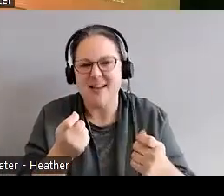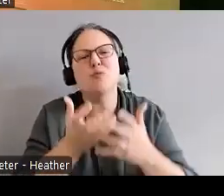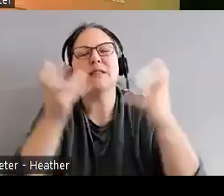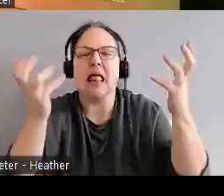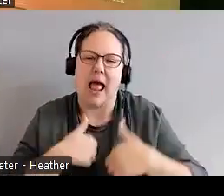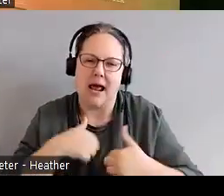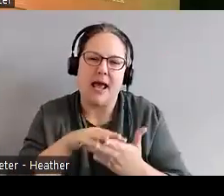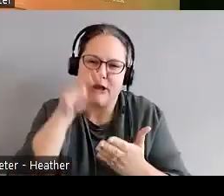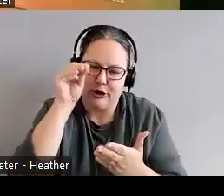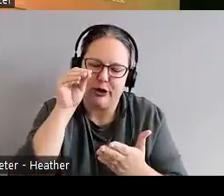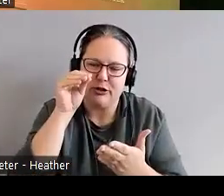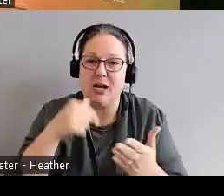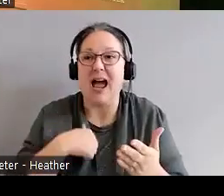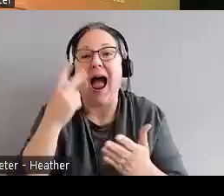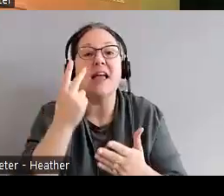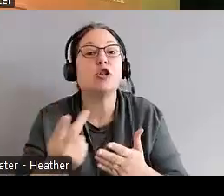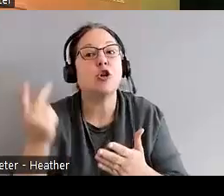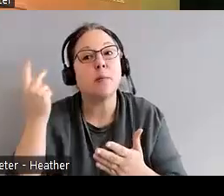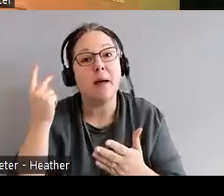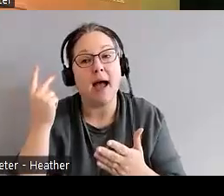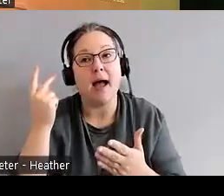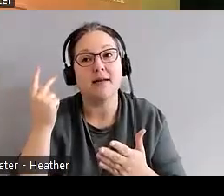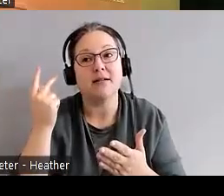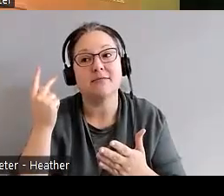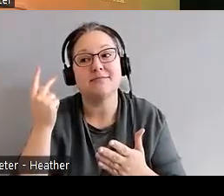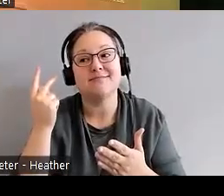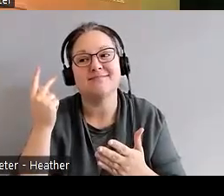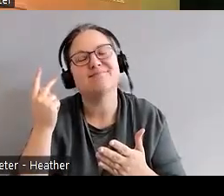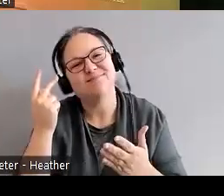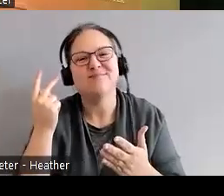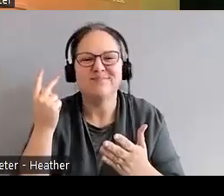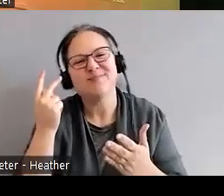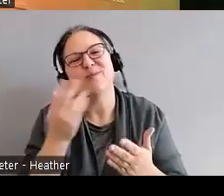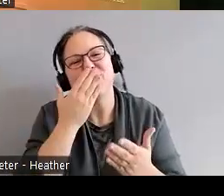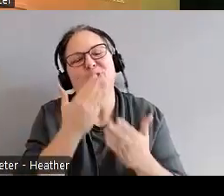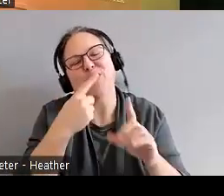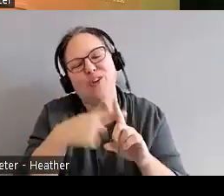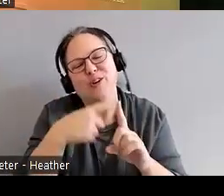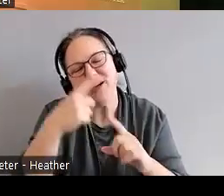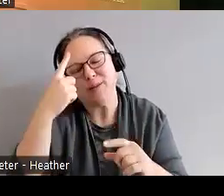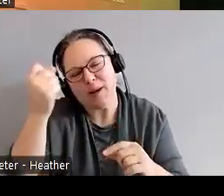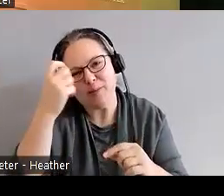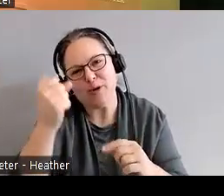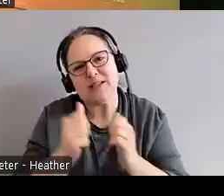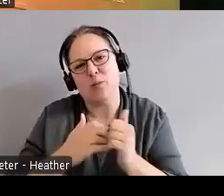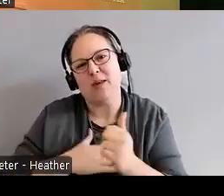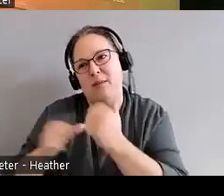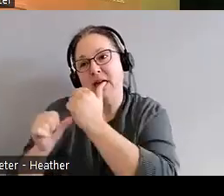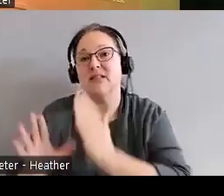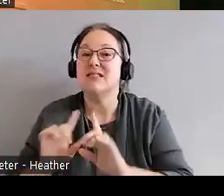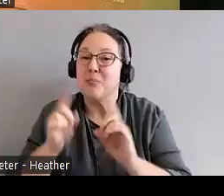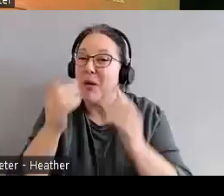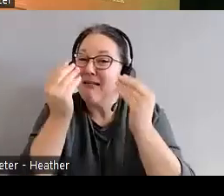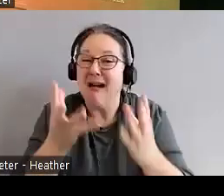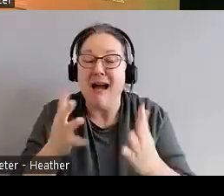I look back actually with a lot of fond memories as well with my research assistant, but it was really hard. And I